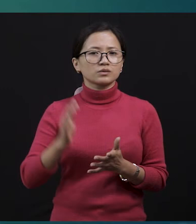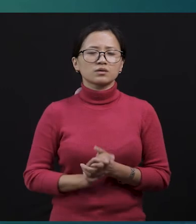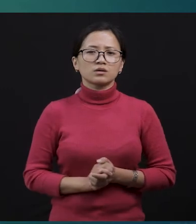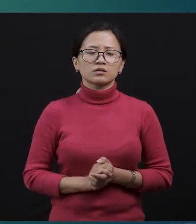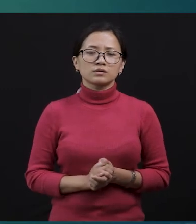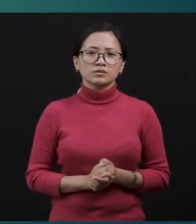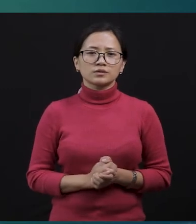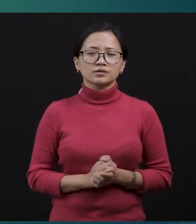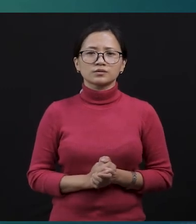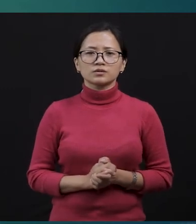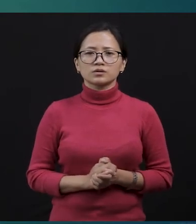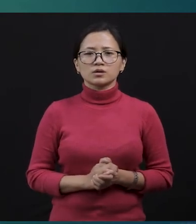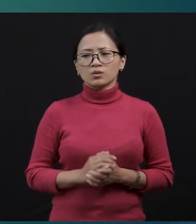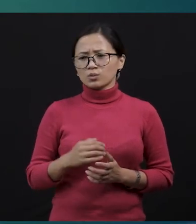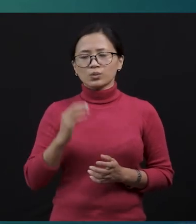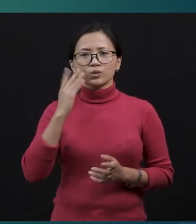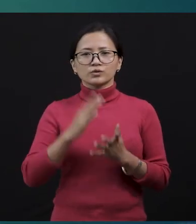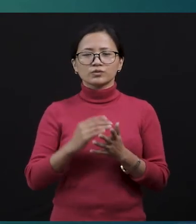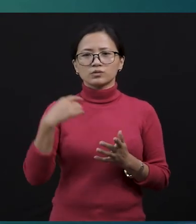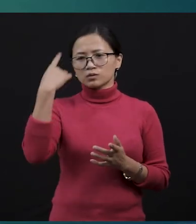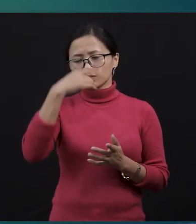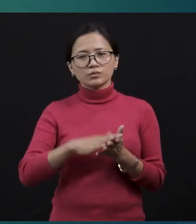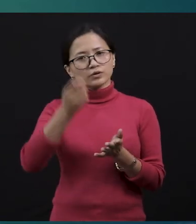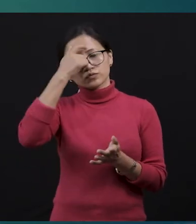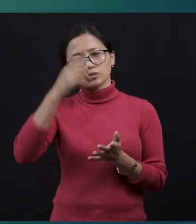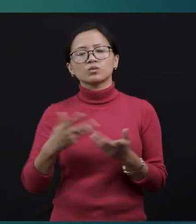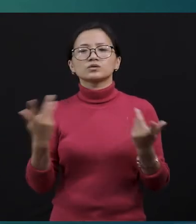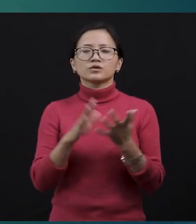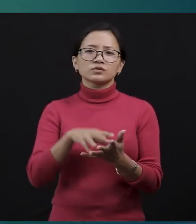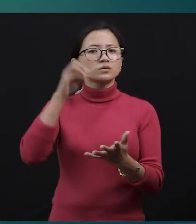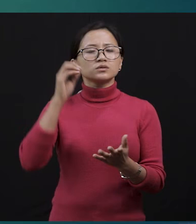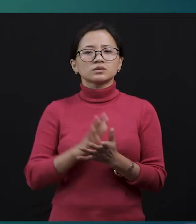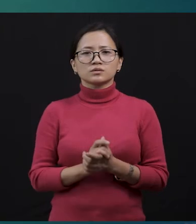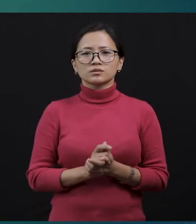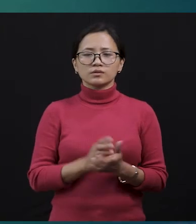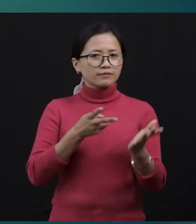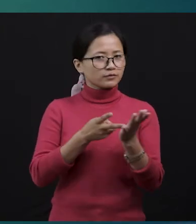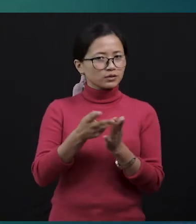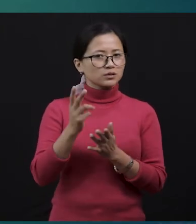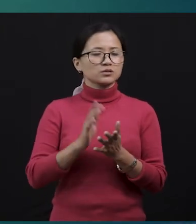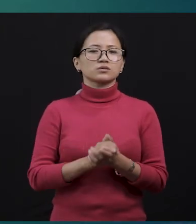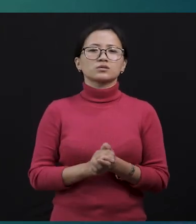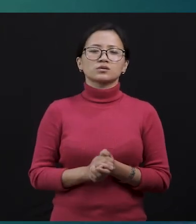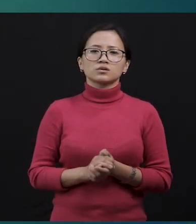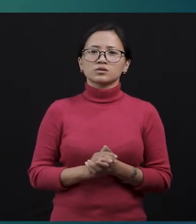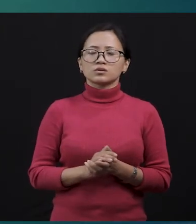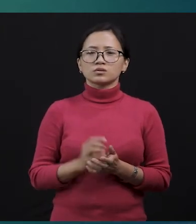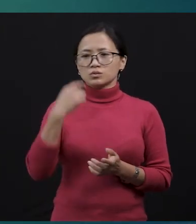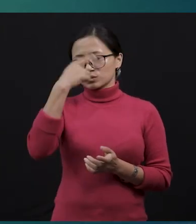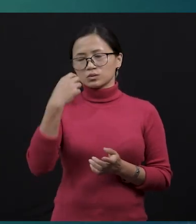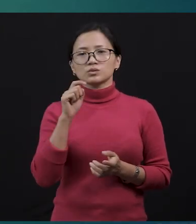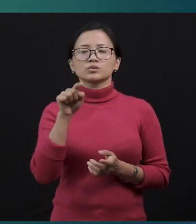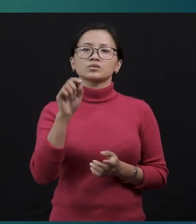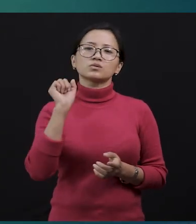But when you face all these things, what you have to learn is it is not because of your village, but it is because of who